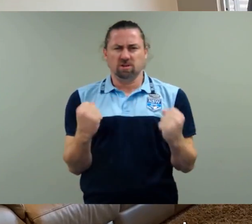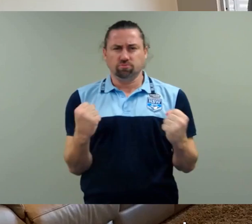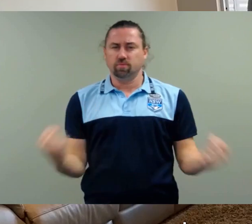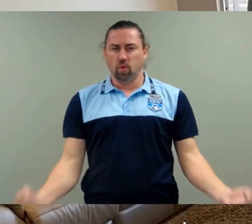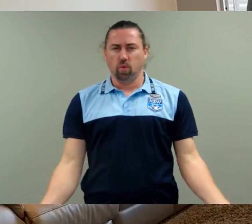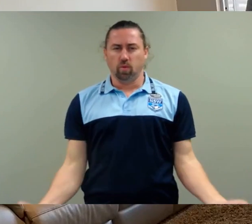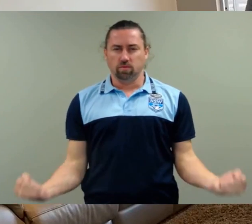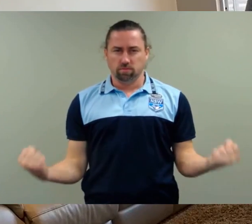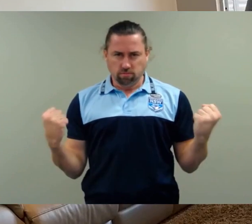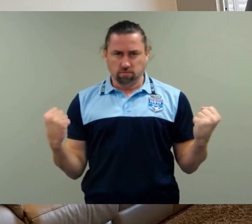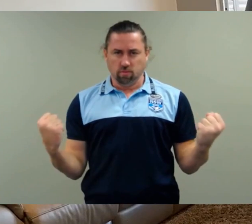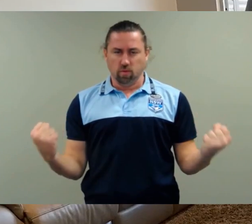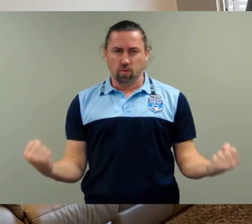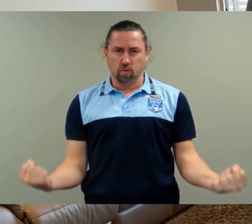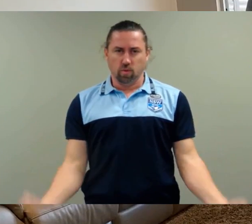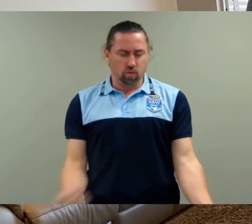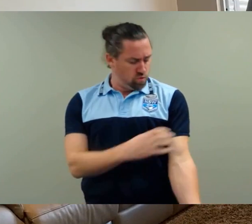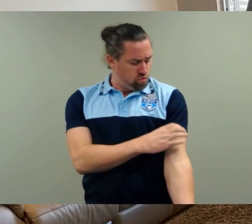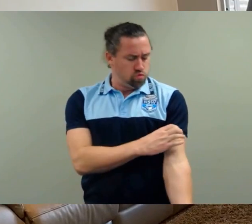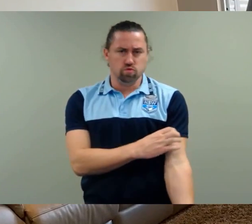arms up and back down again.